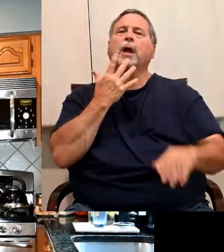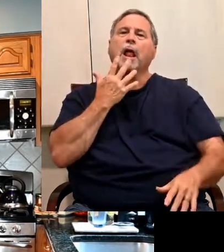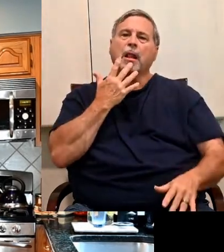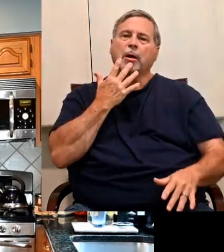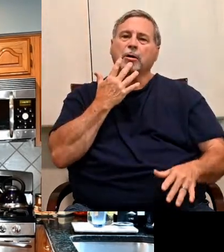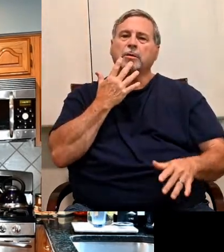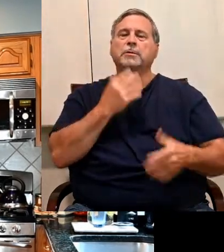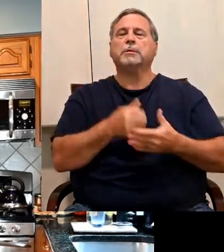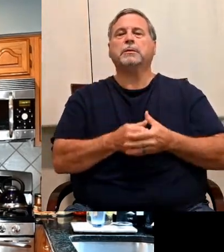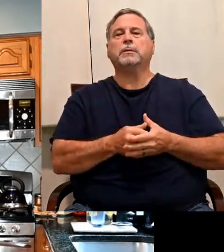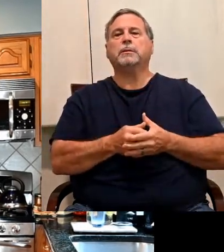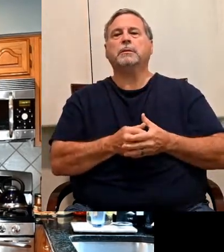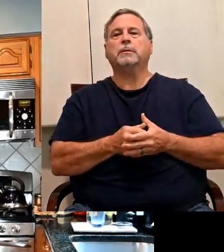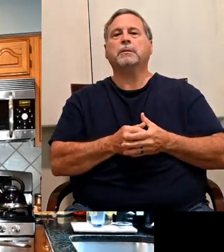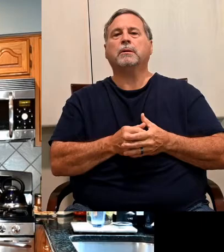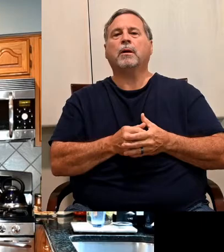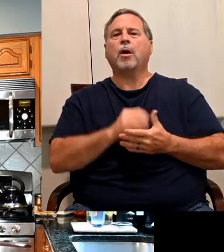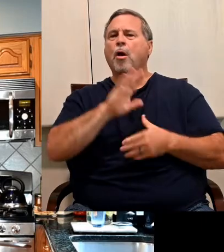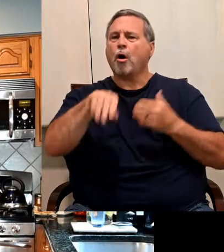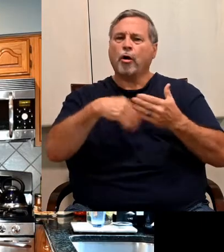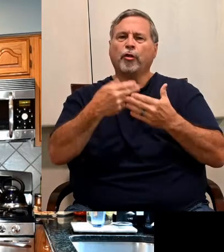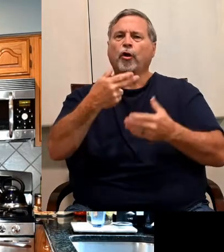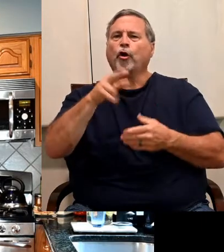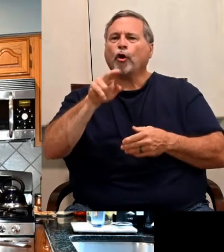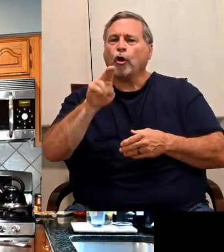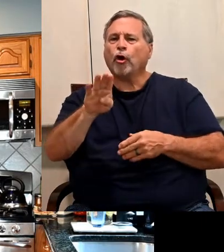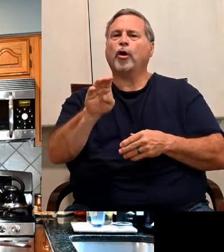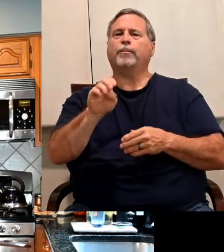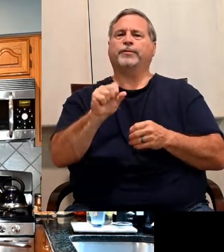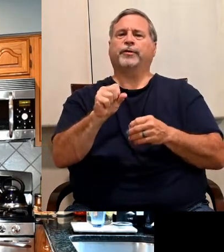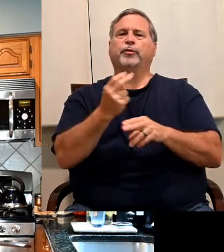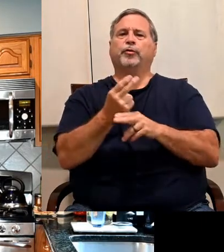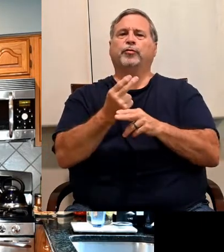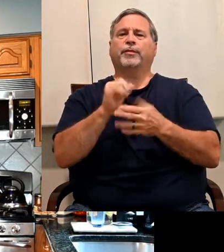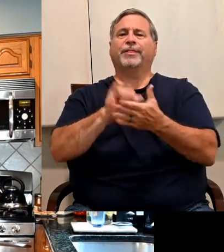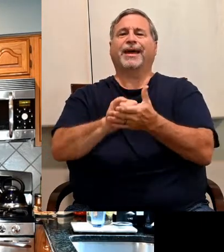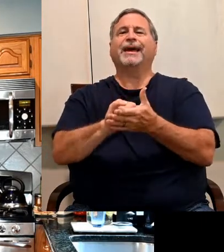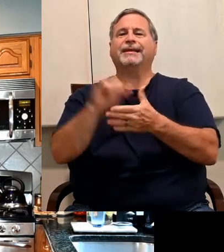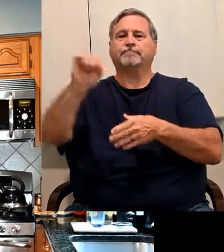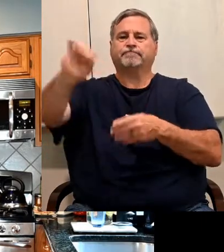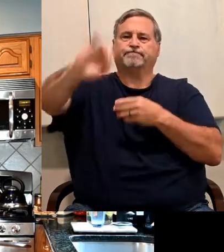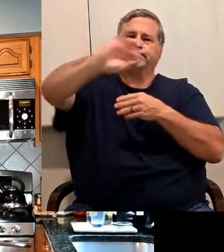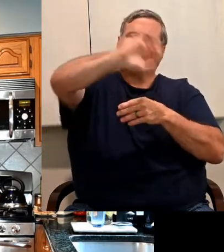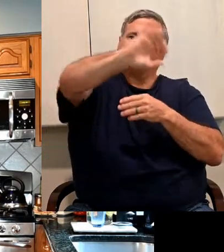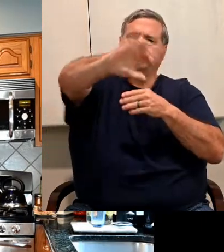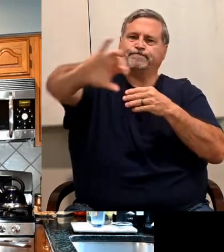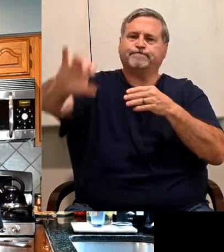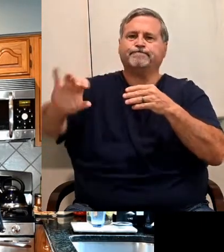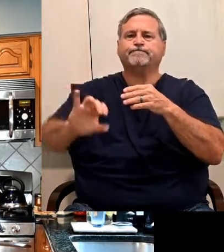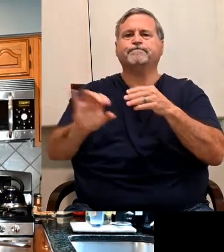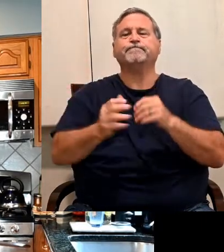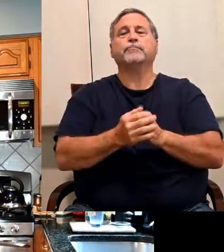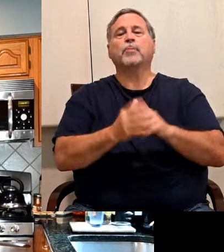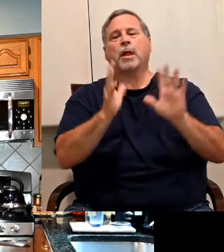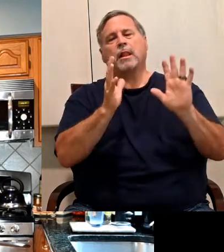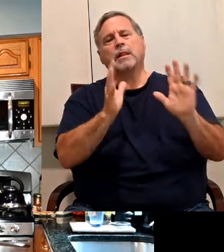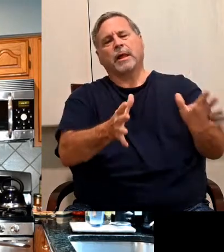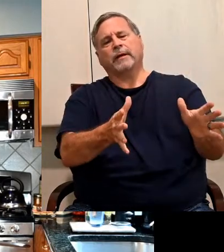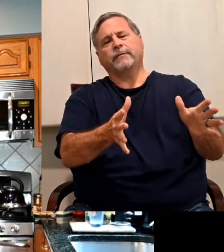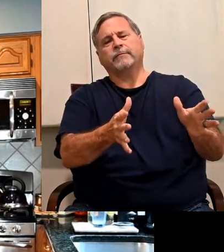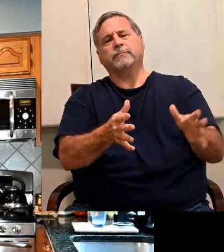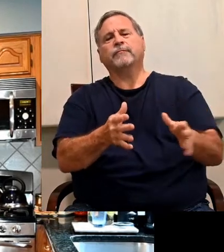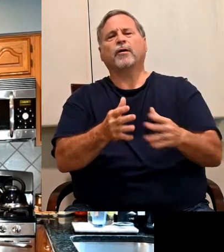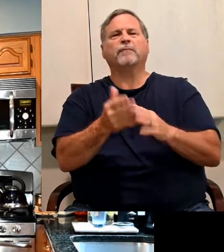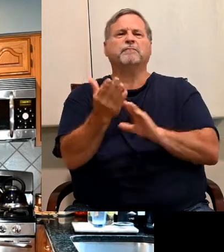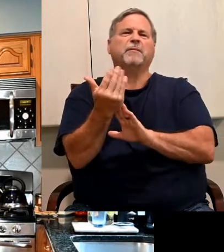wonderful color to it. You can see it has all the herbs and stuff of using that McCormicks seasoning. And we're going